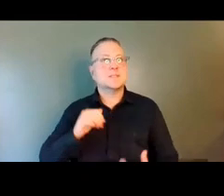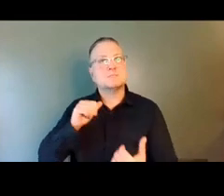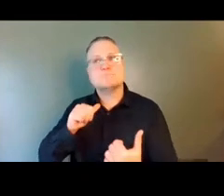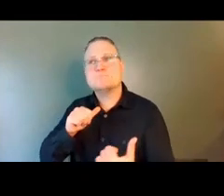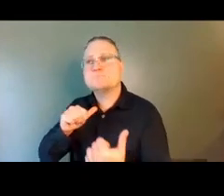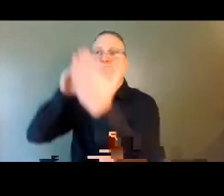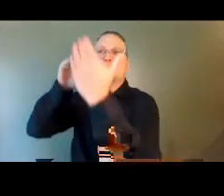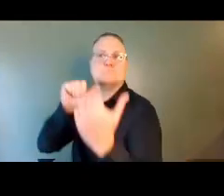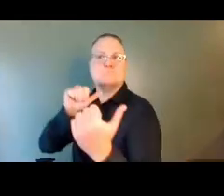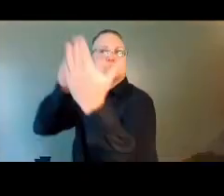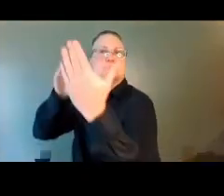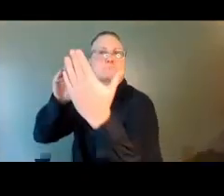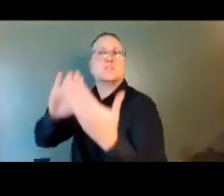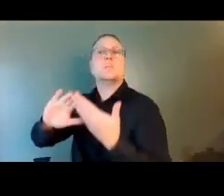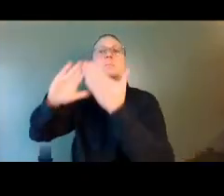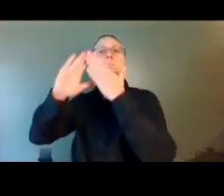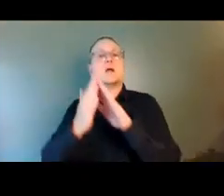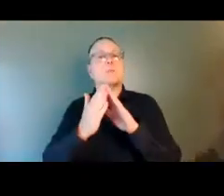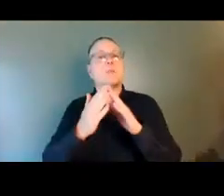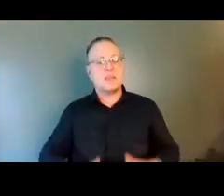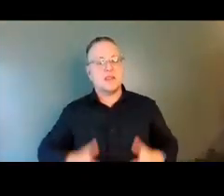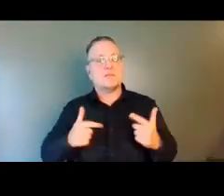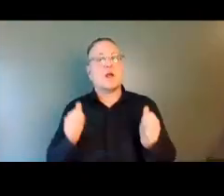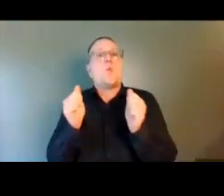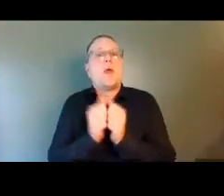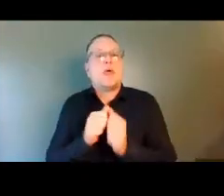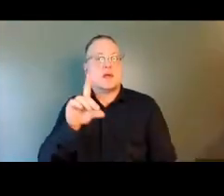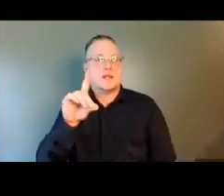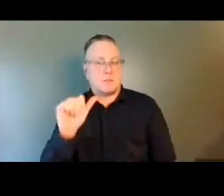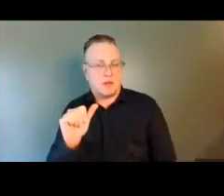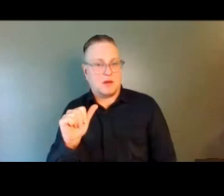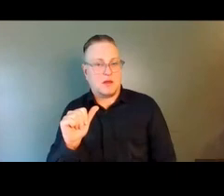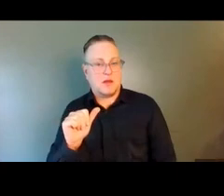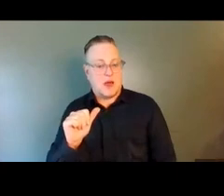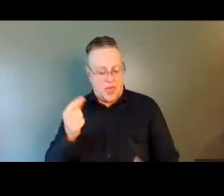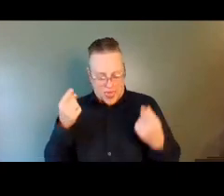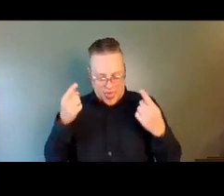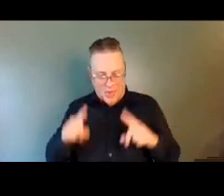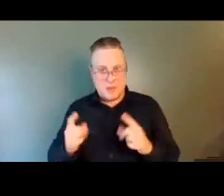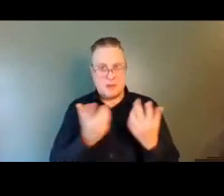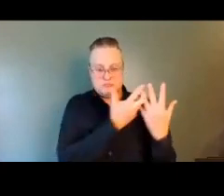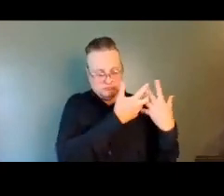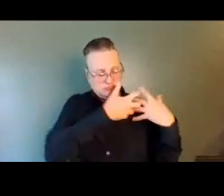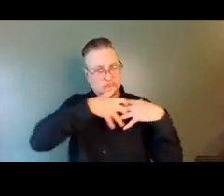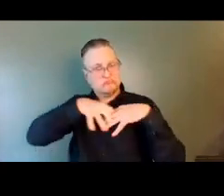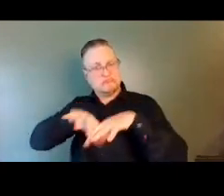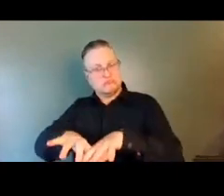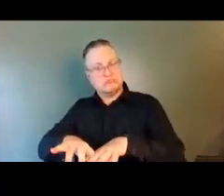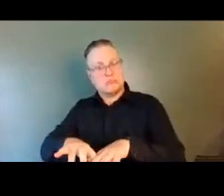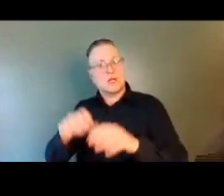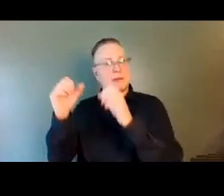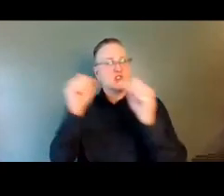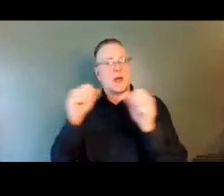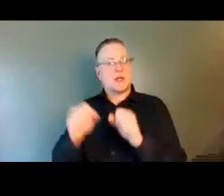effectively, my problem-solving strategies get integrated into how I do the work, and they become trusted